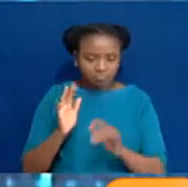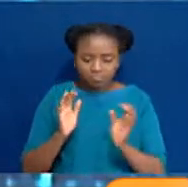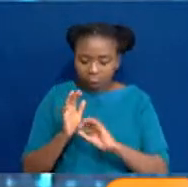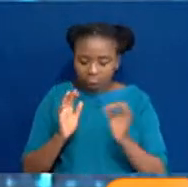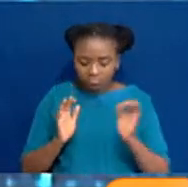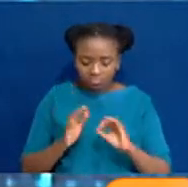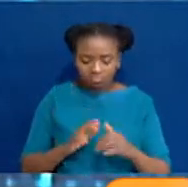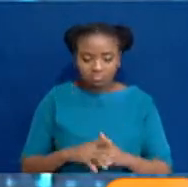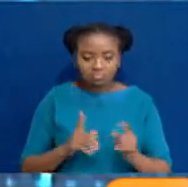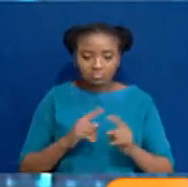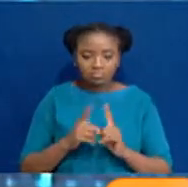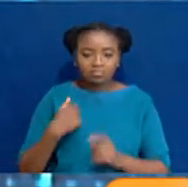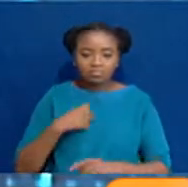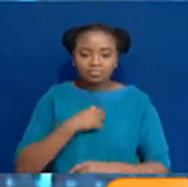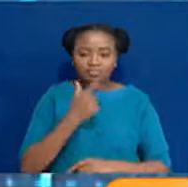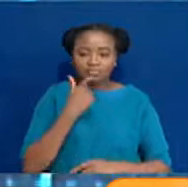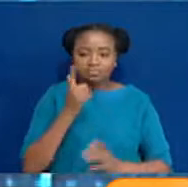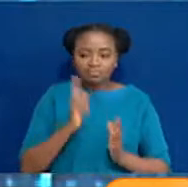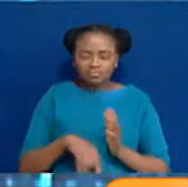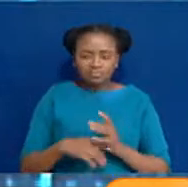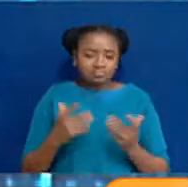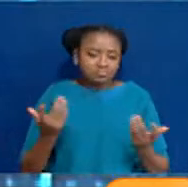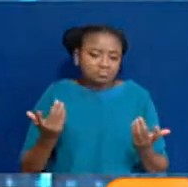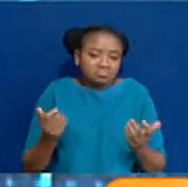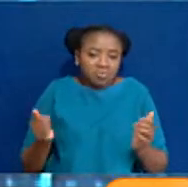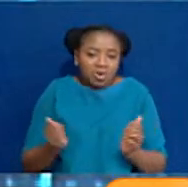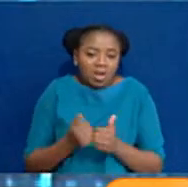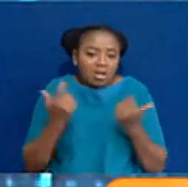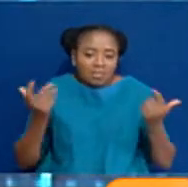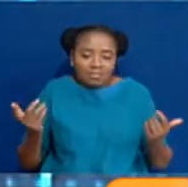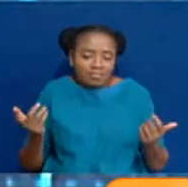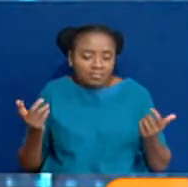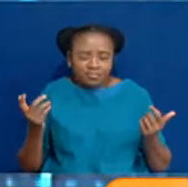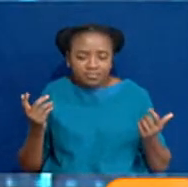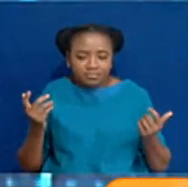case. What we are saying is that it so happens that government has been